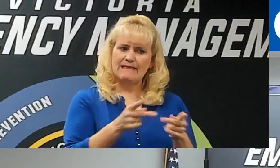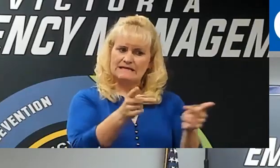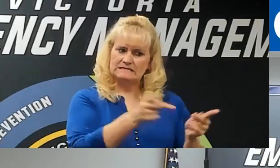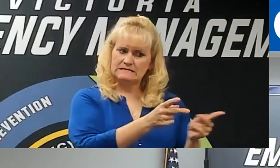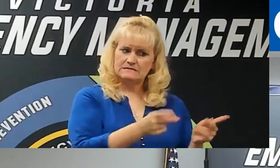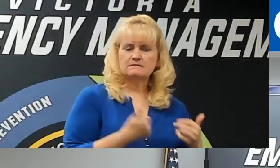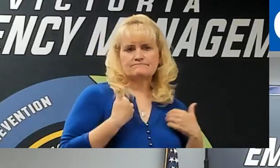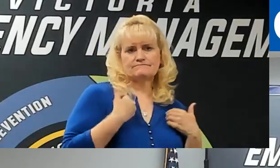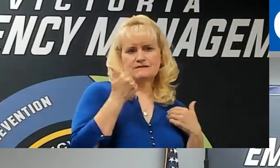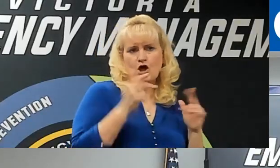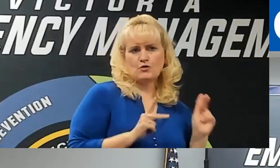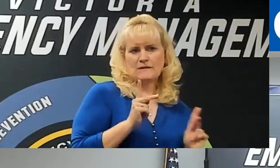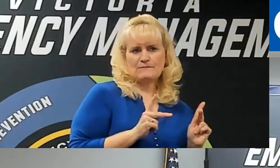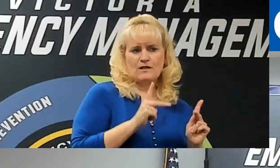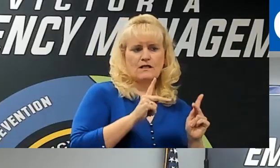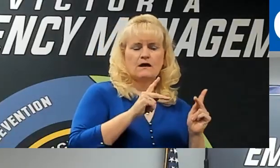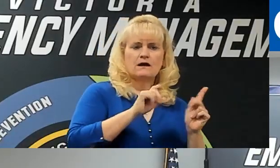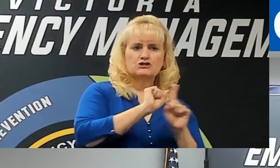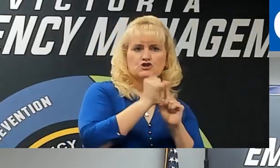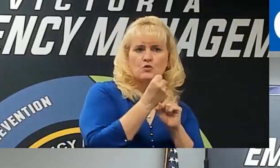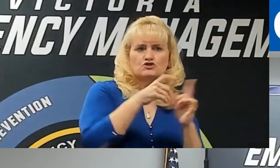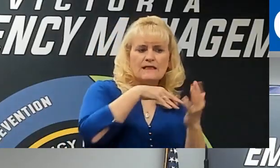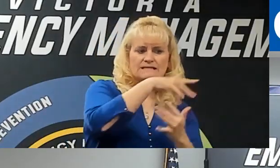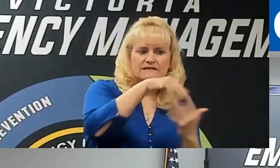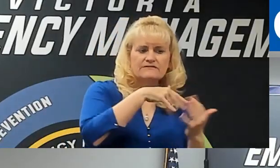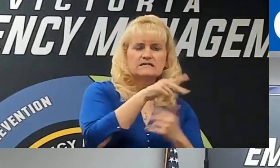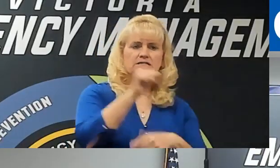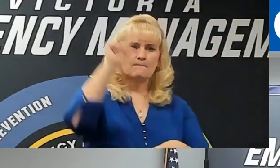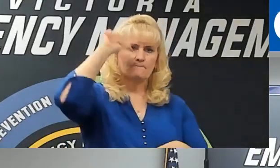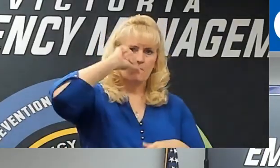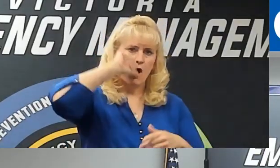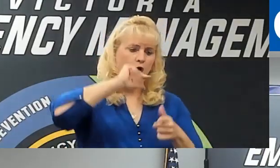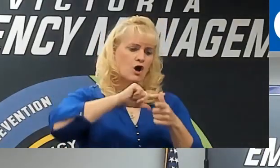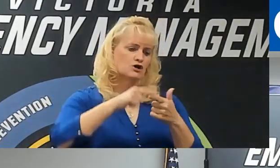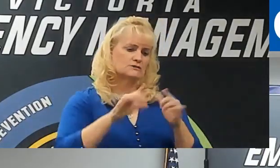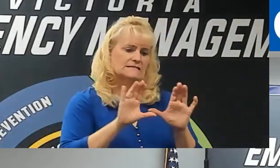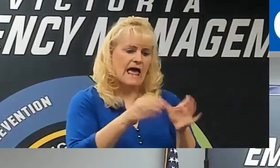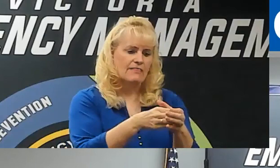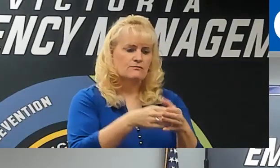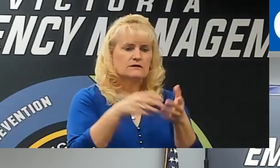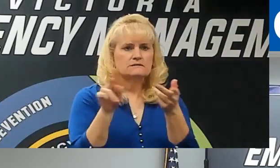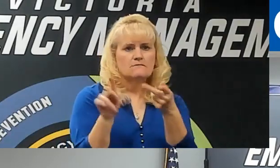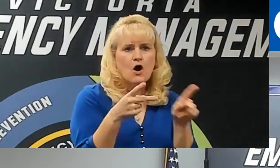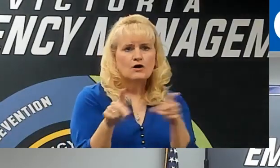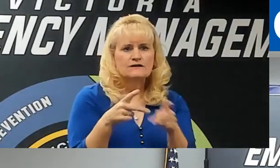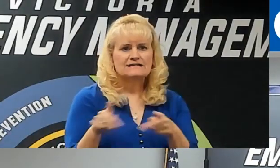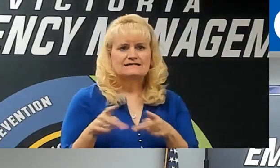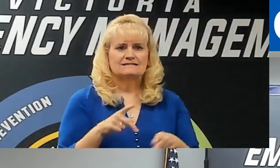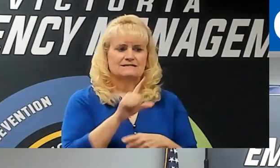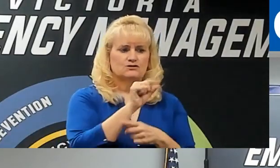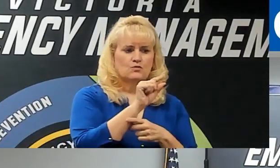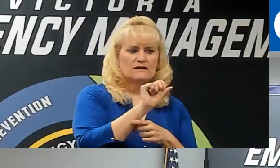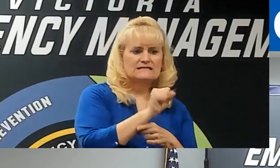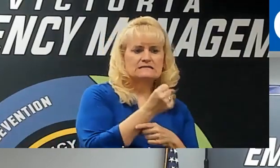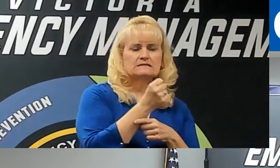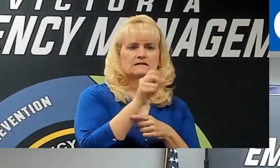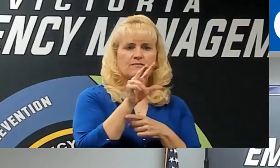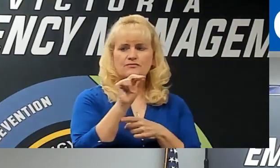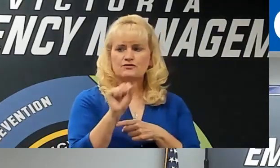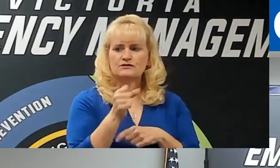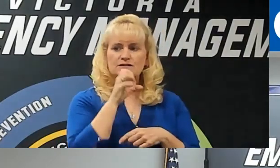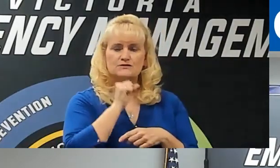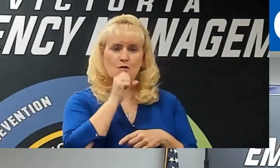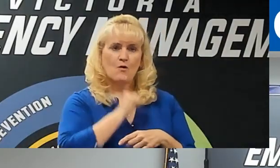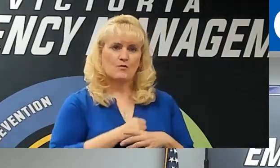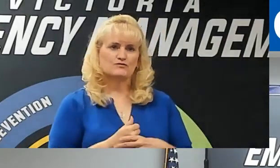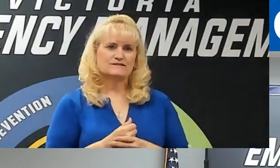be social activities, bars, gatherings, parties. Some of the habits of that younger, 20s and 30s is